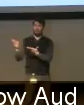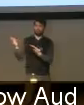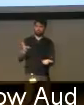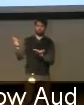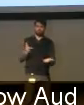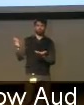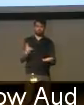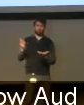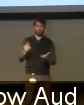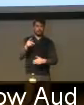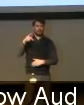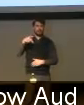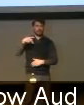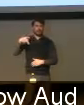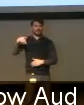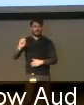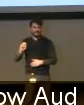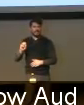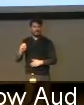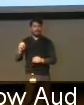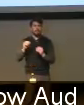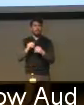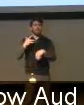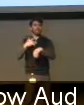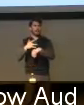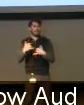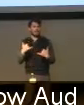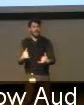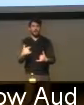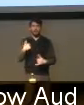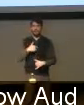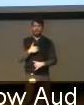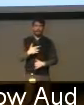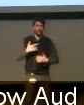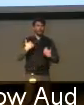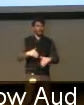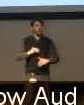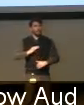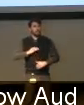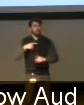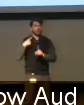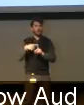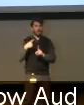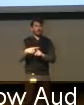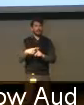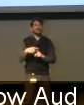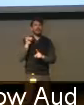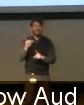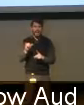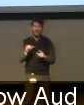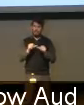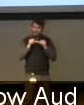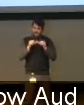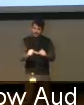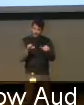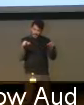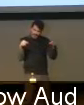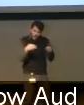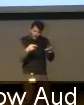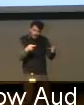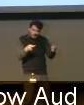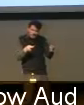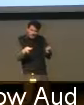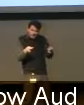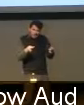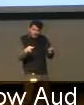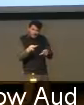starting to feel good about that, and we'll have to continue those efforts again, as this is going to be a long tail as we move